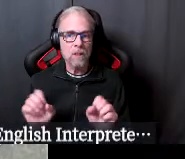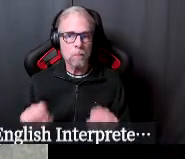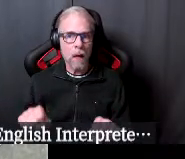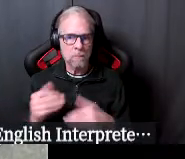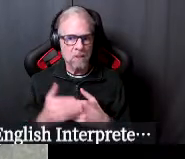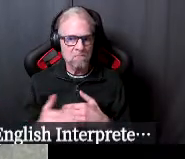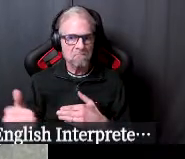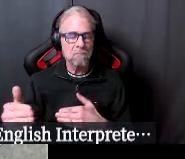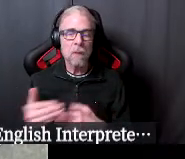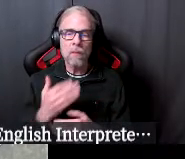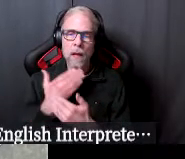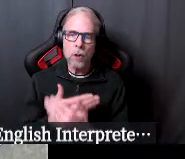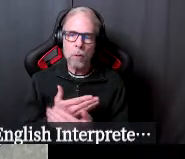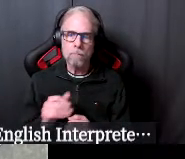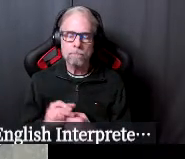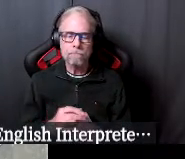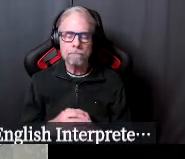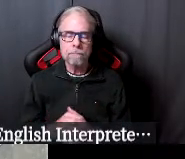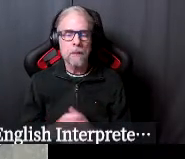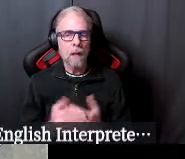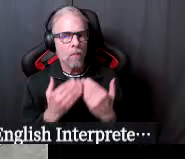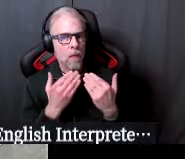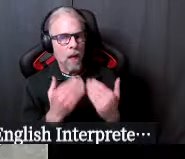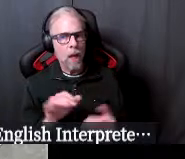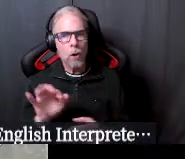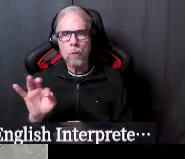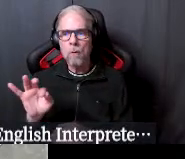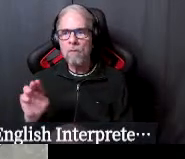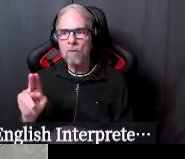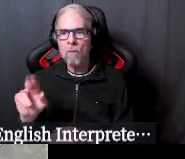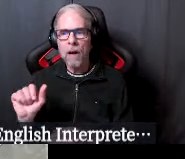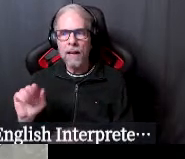Thank you. Thank you, Francis.